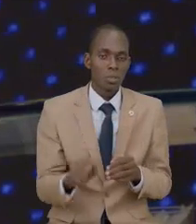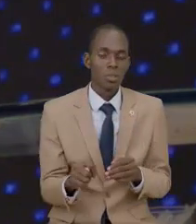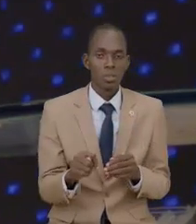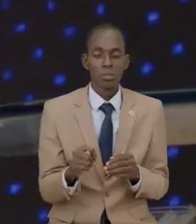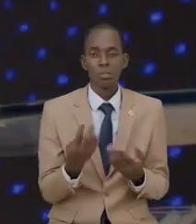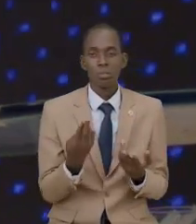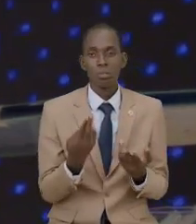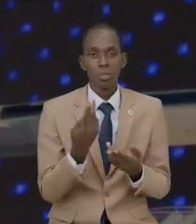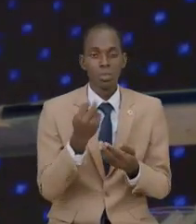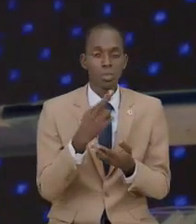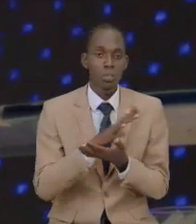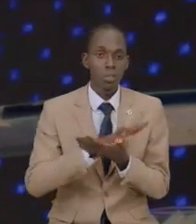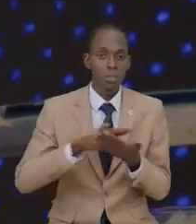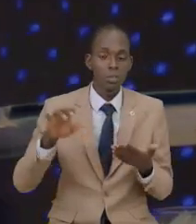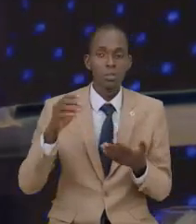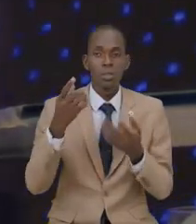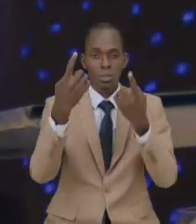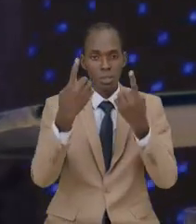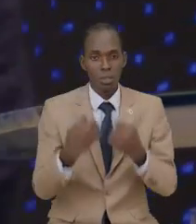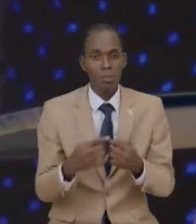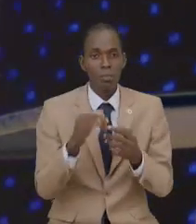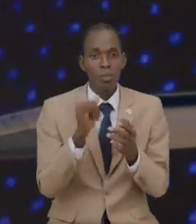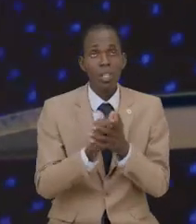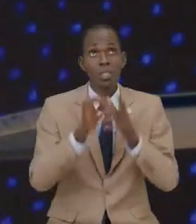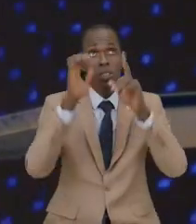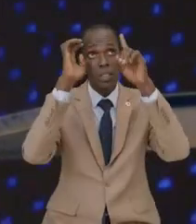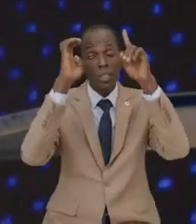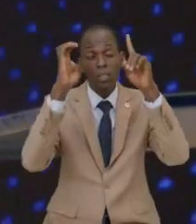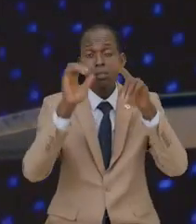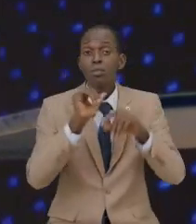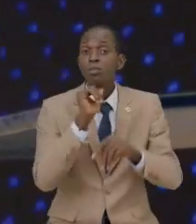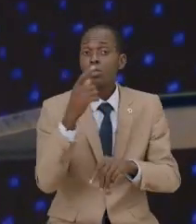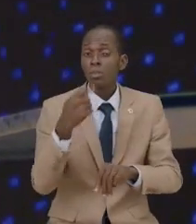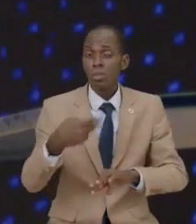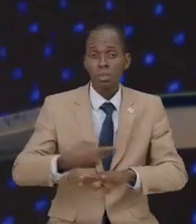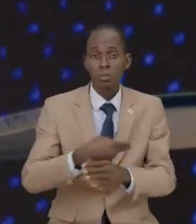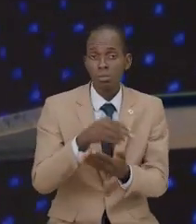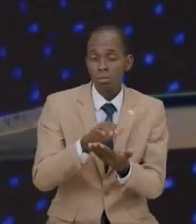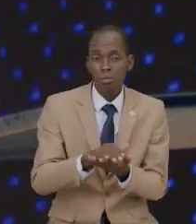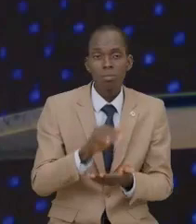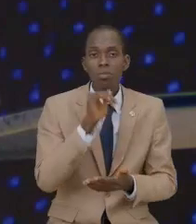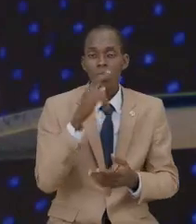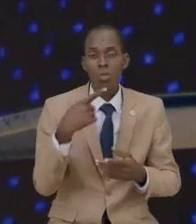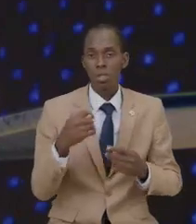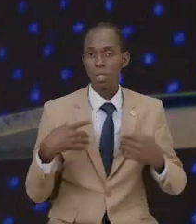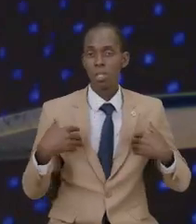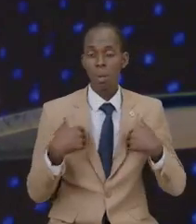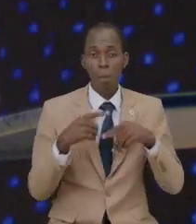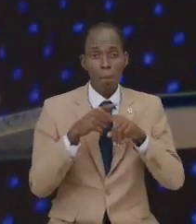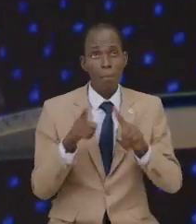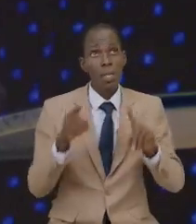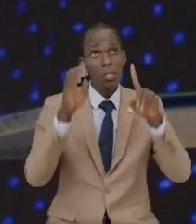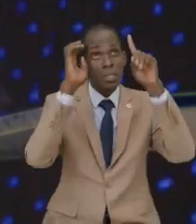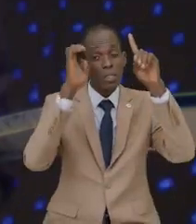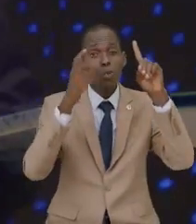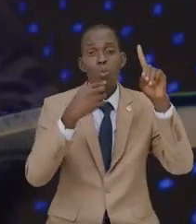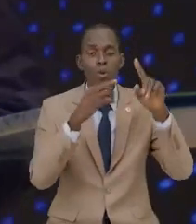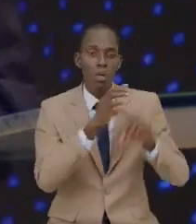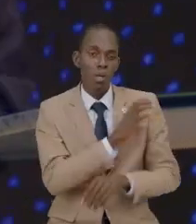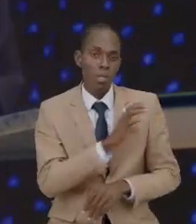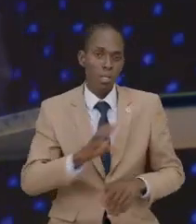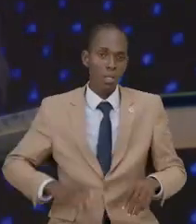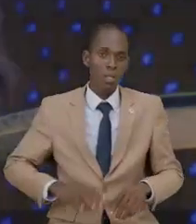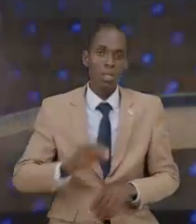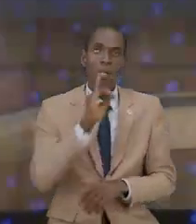Redeemer came. That he, not the lamb, not the animal, that he, Christ, is the one